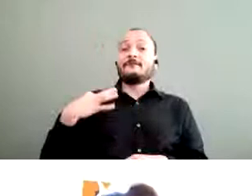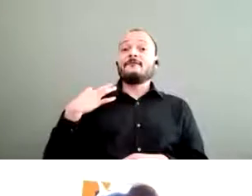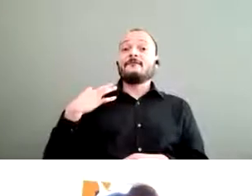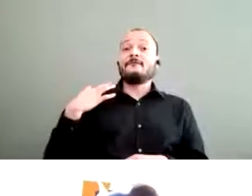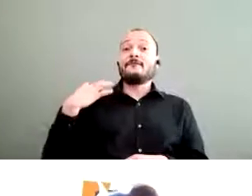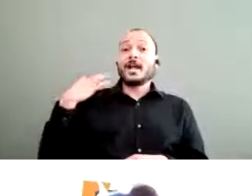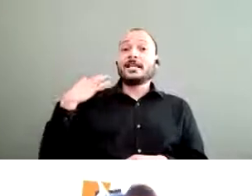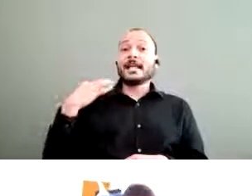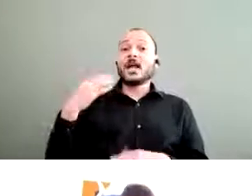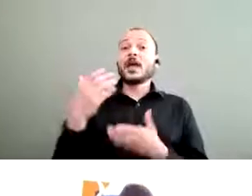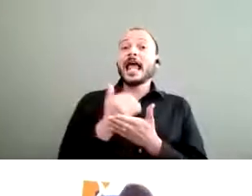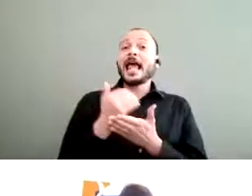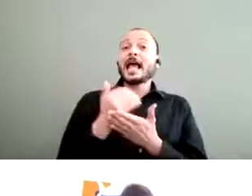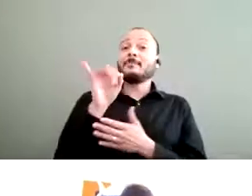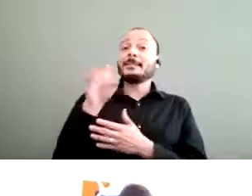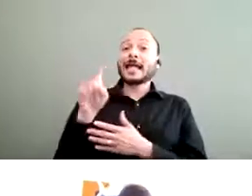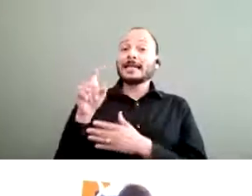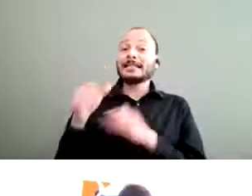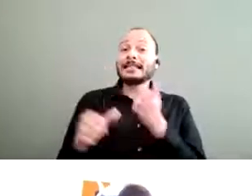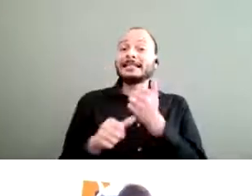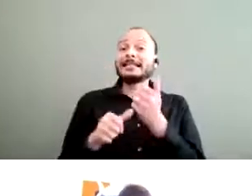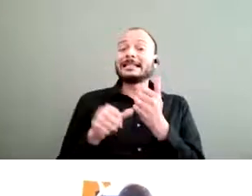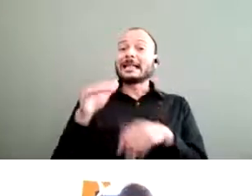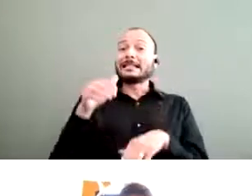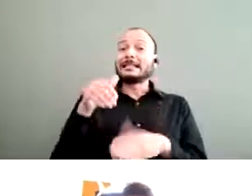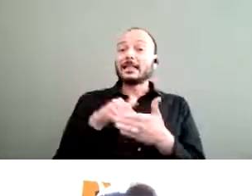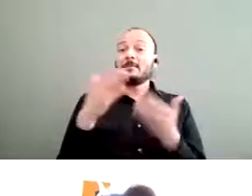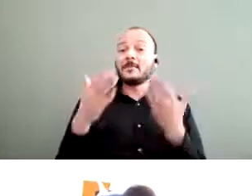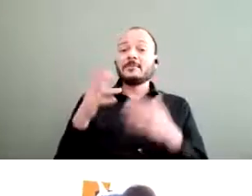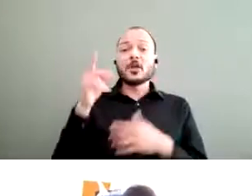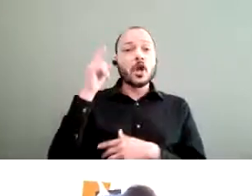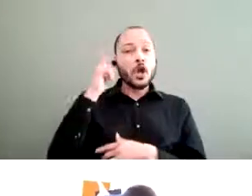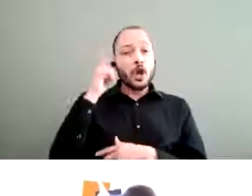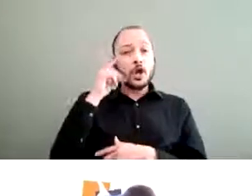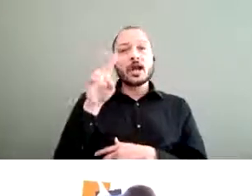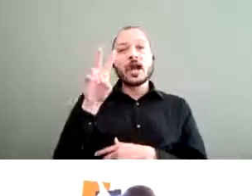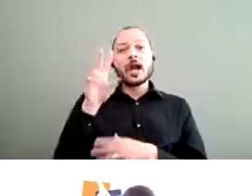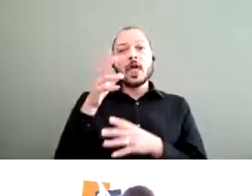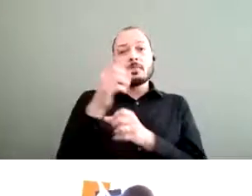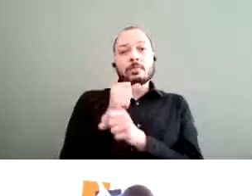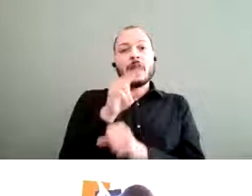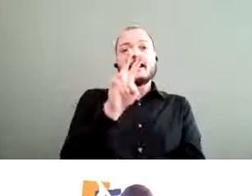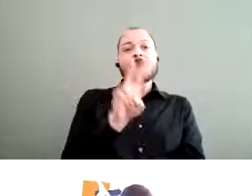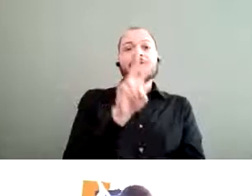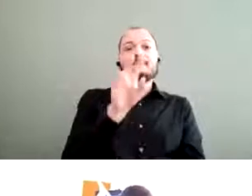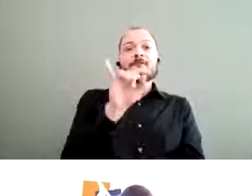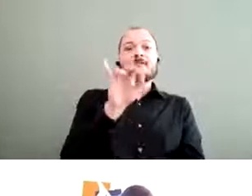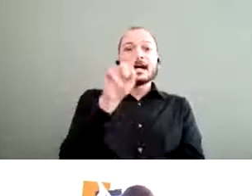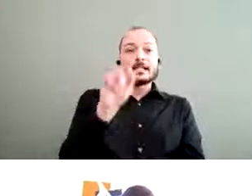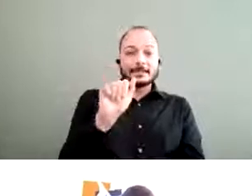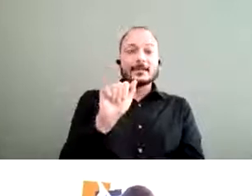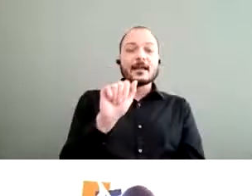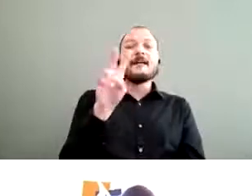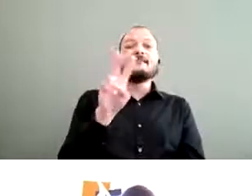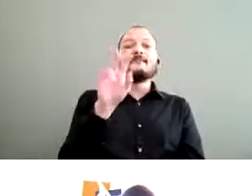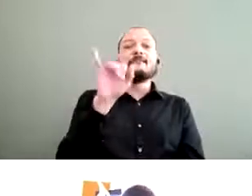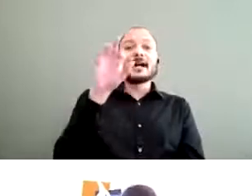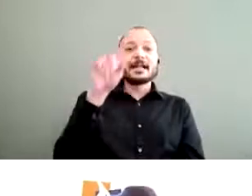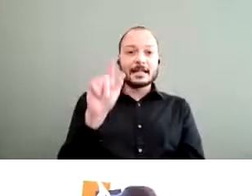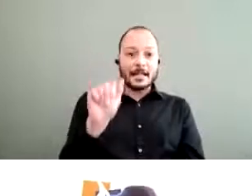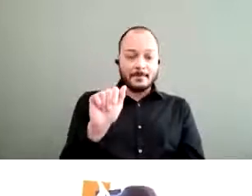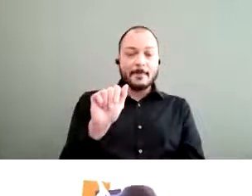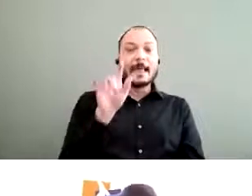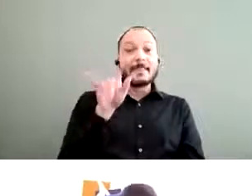Center, maybe you've heard of the acronym before, VITA. So VITA is a